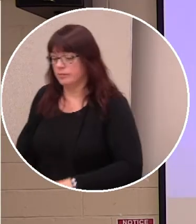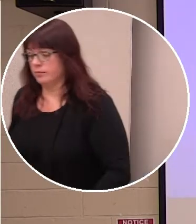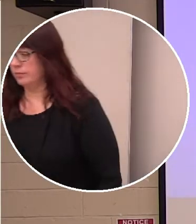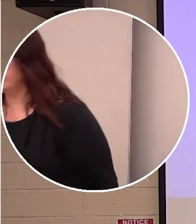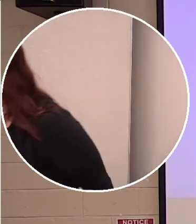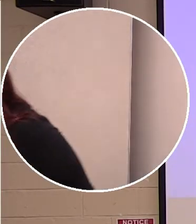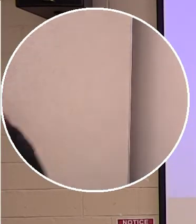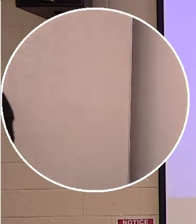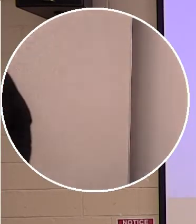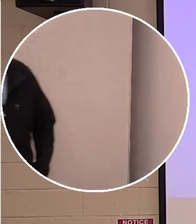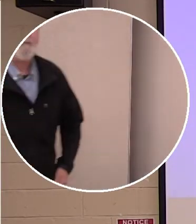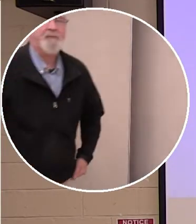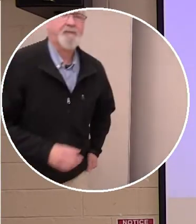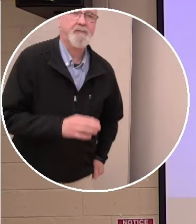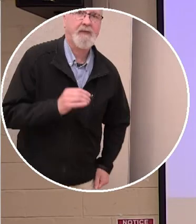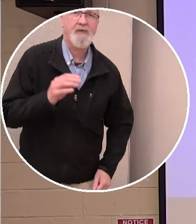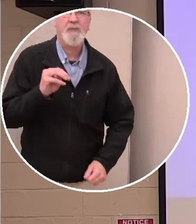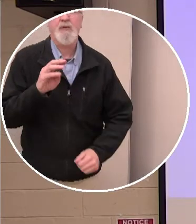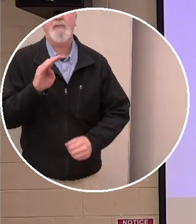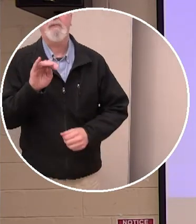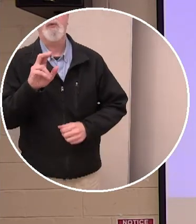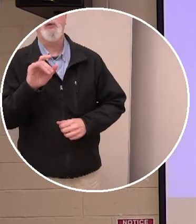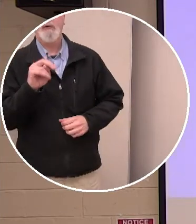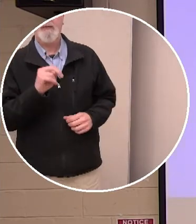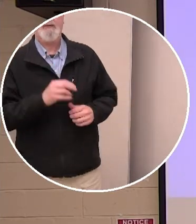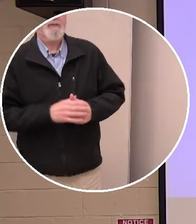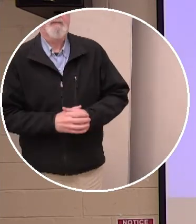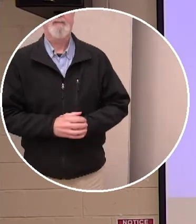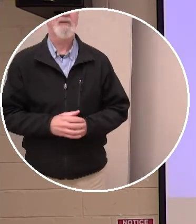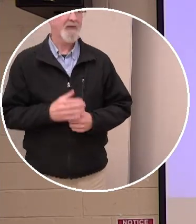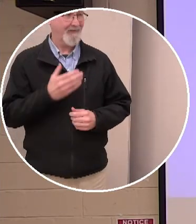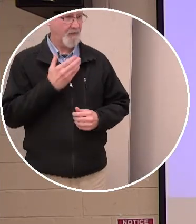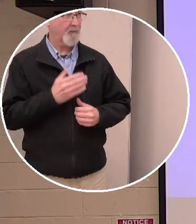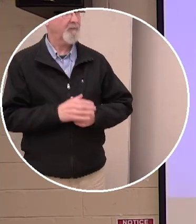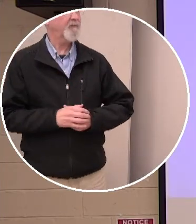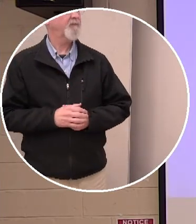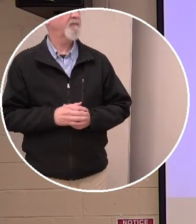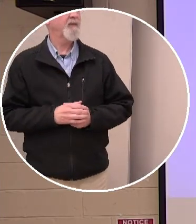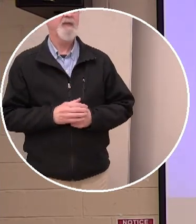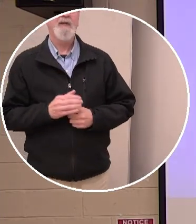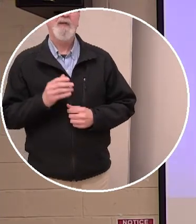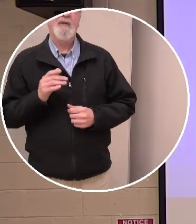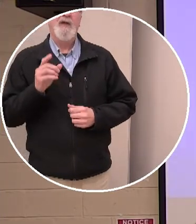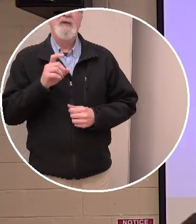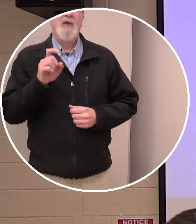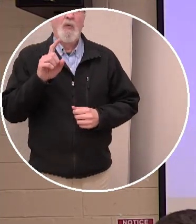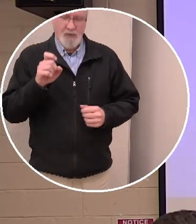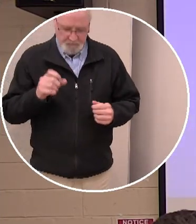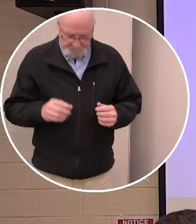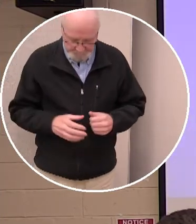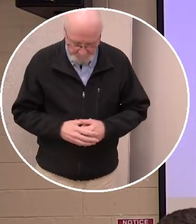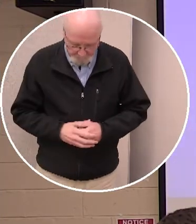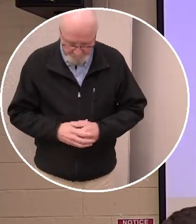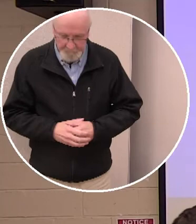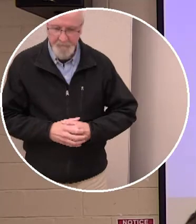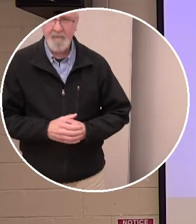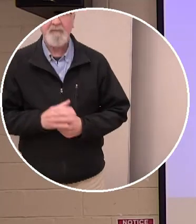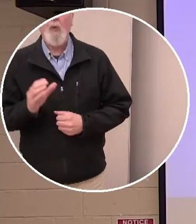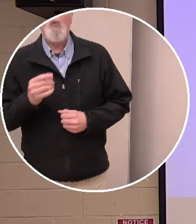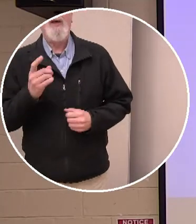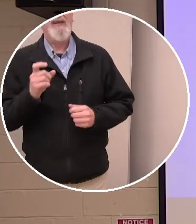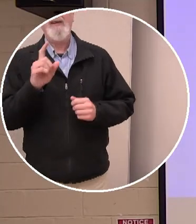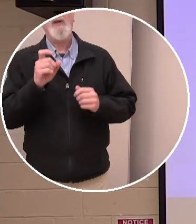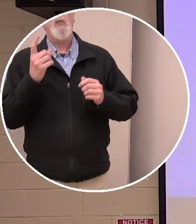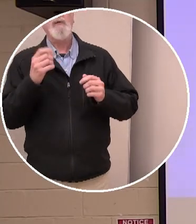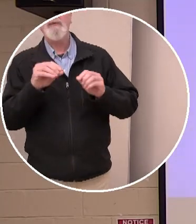Trustee Burden. Thank you, Mr. Chair. Just a question, and for no other reason only than for clarification. I